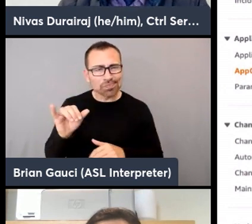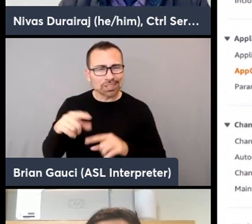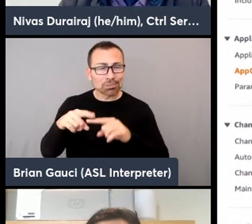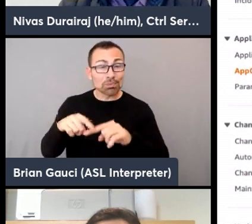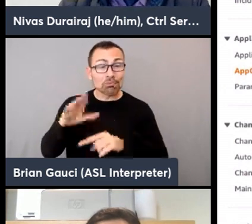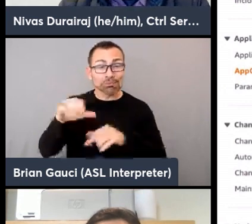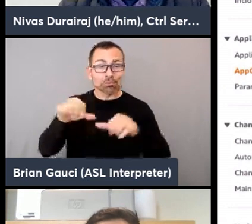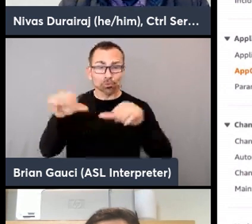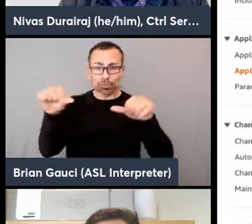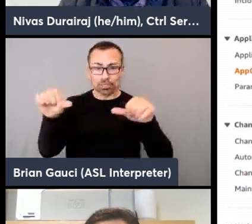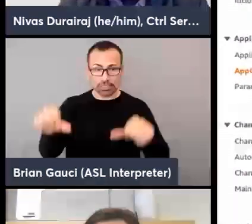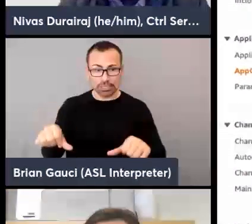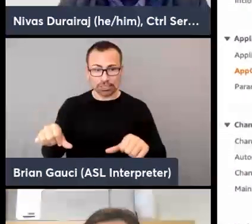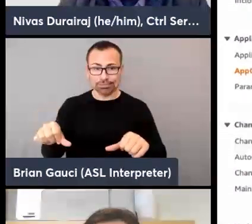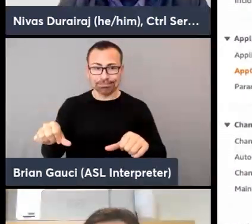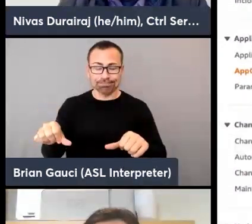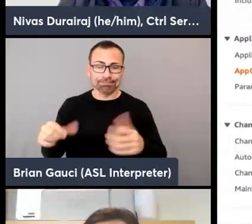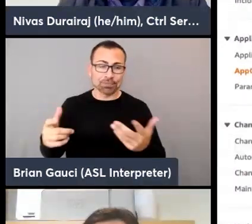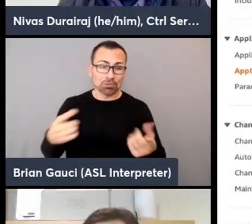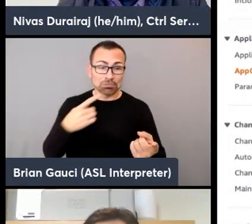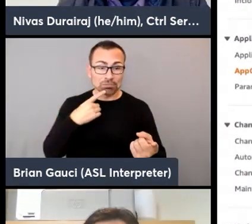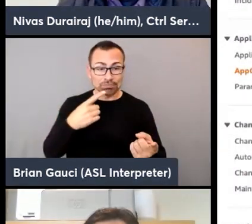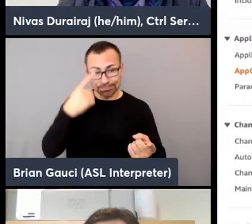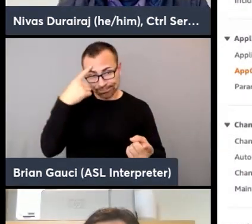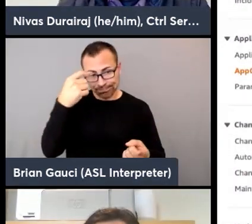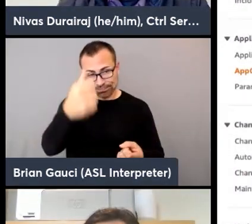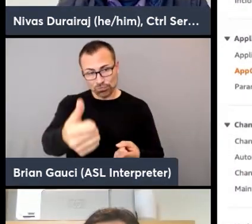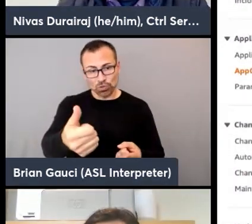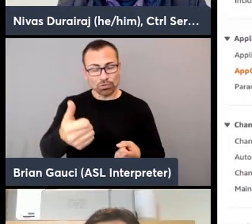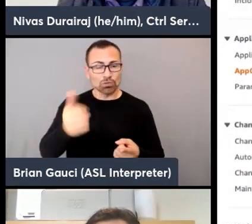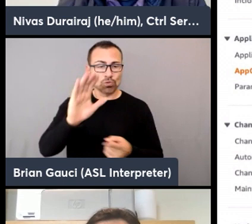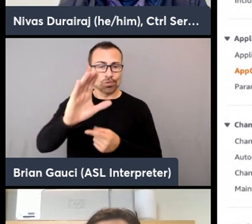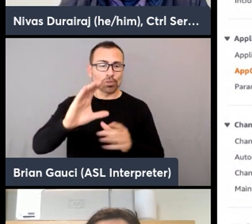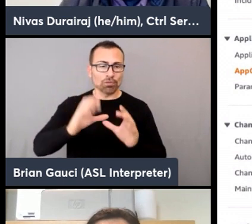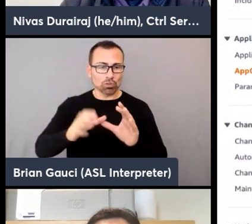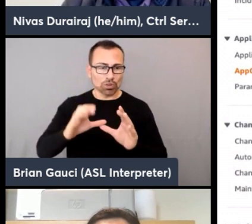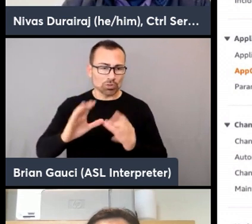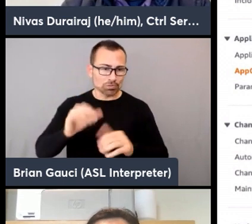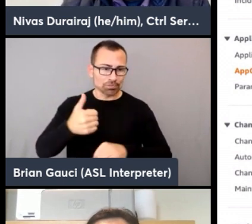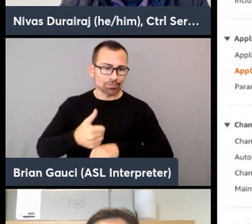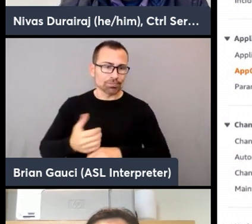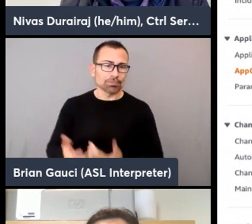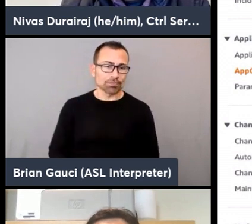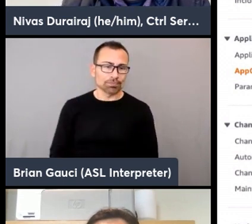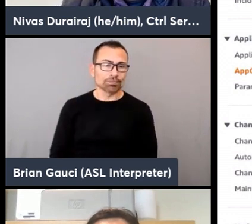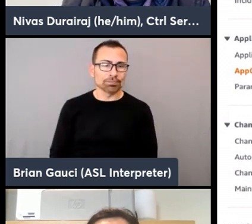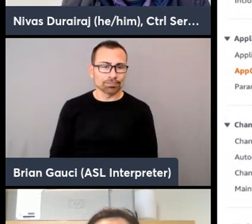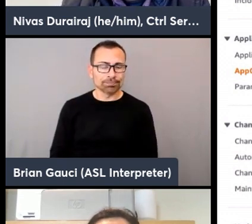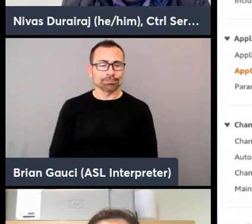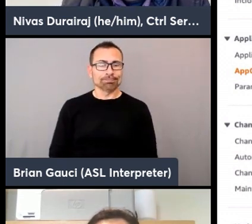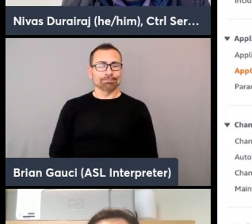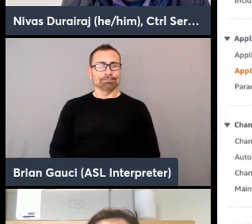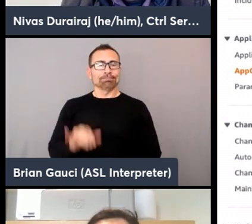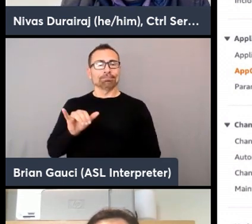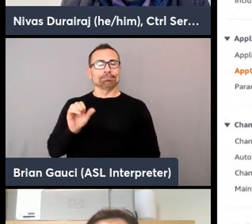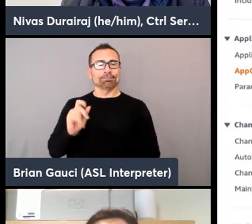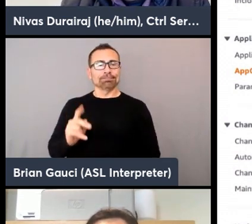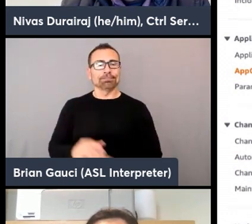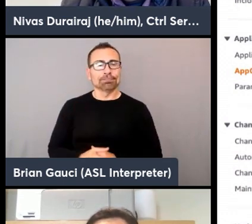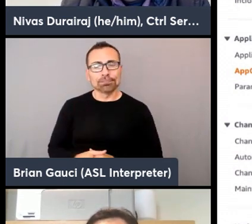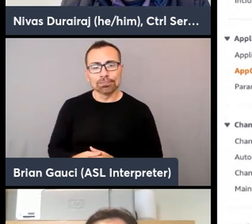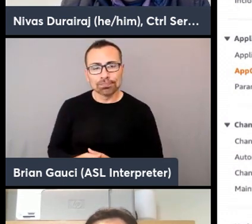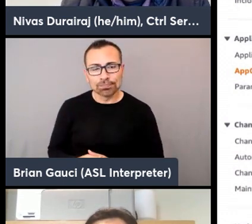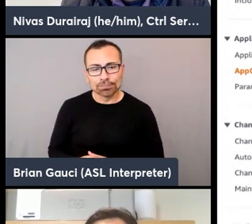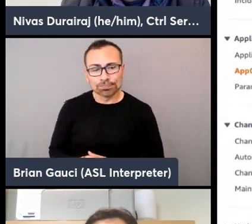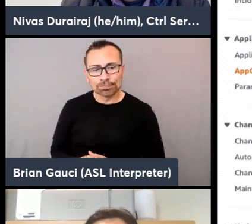architecture, I would say like it's kind of up to you and how you configure it. Yeah. Okay. Yeah, that makes sense. So now I was just going to show you that there's